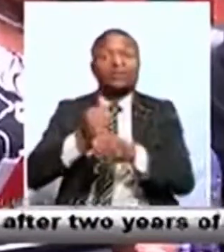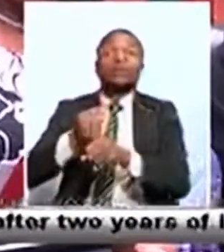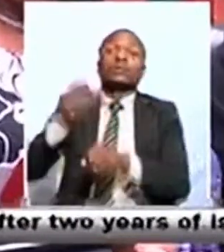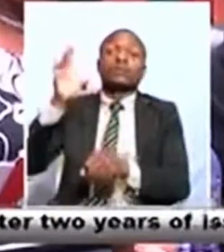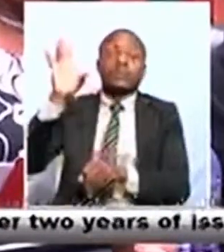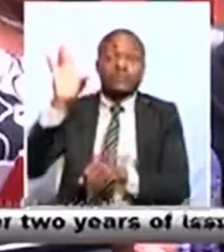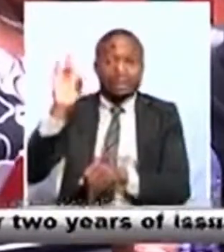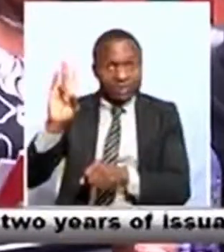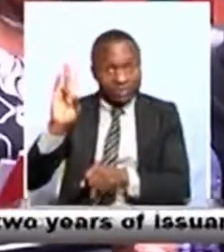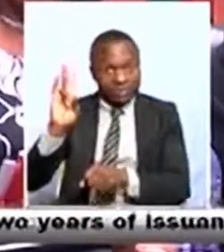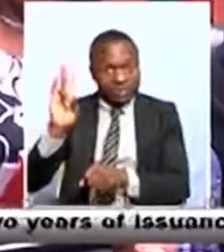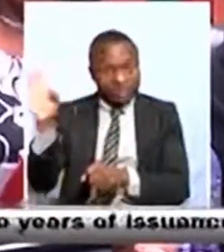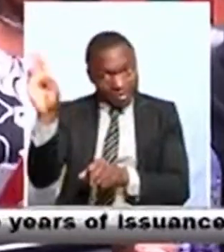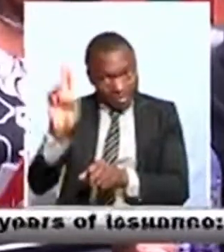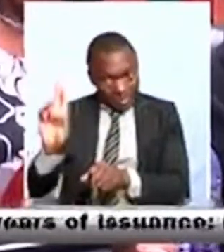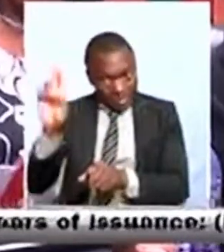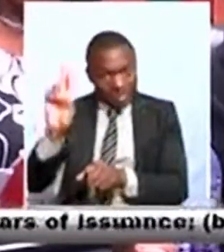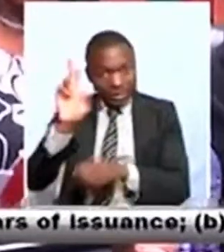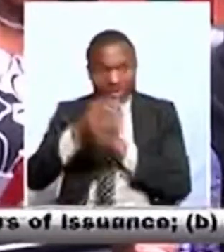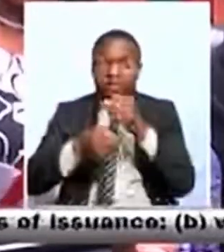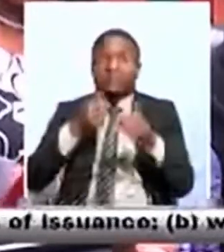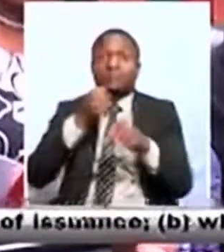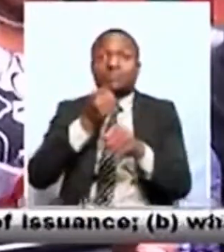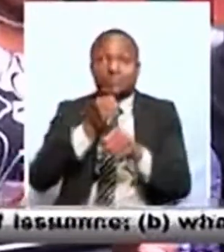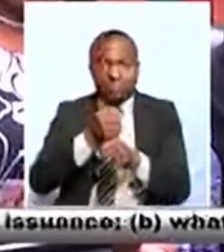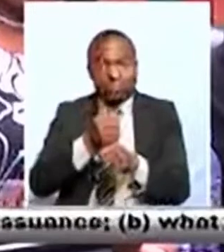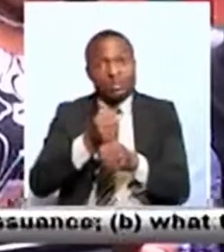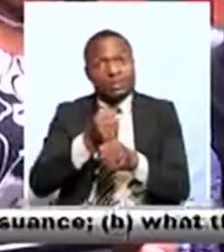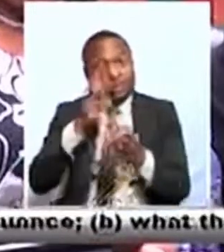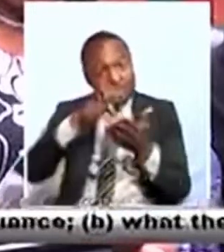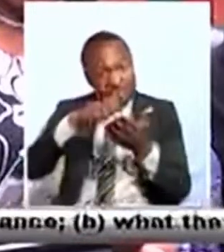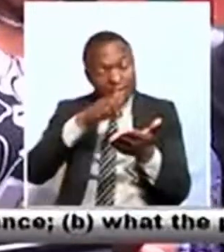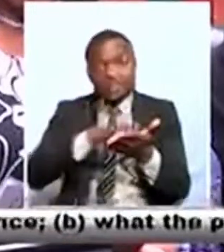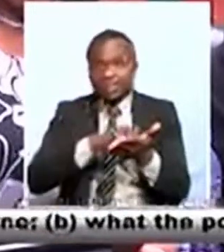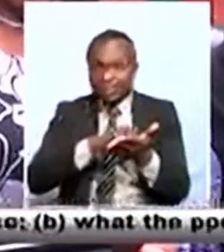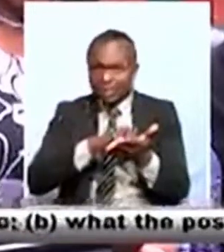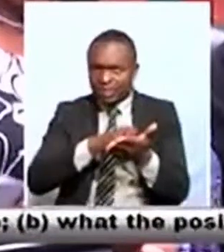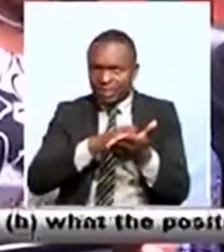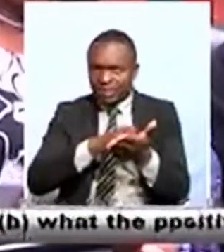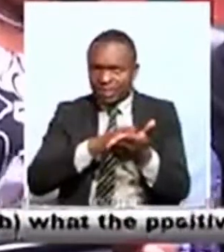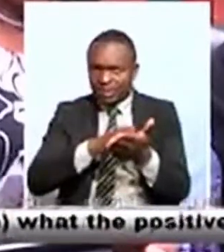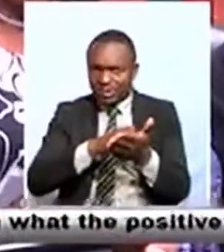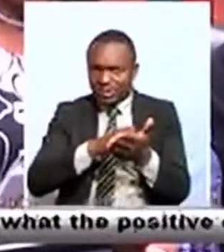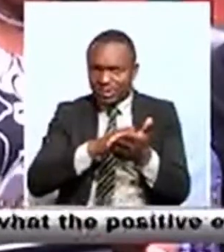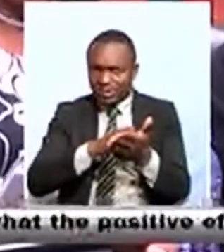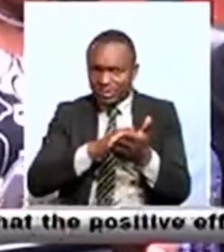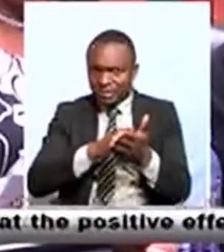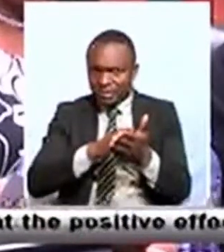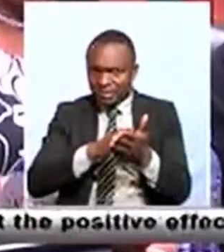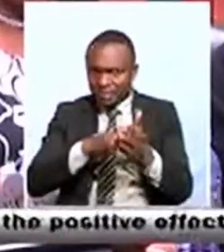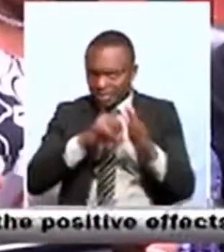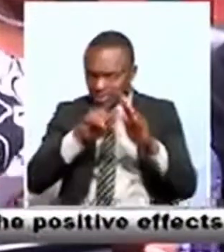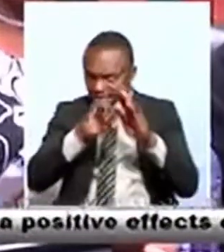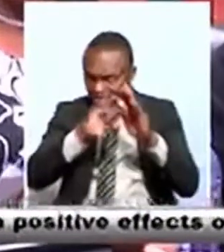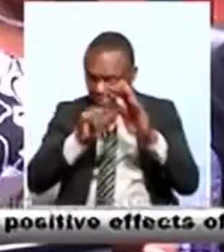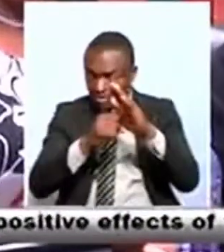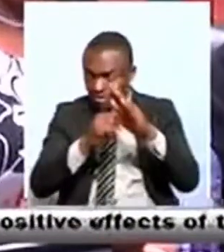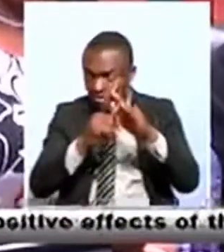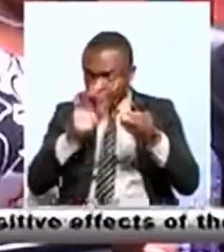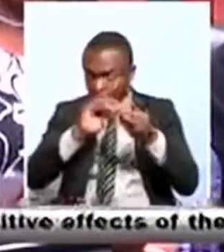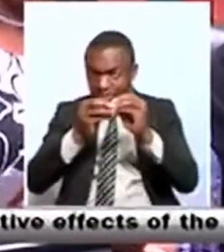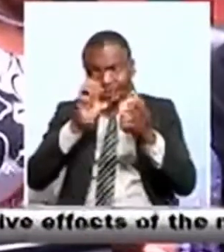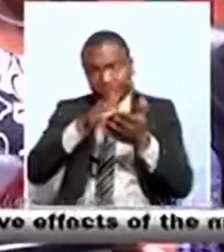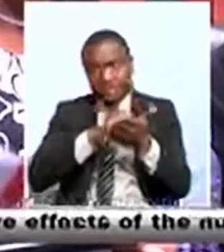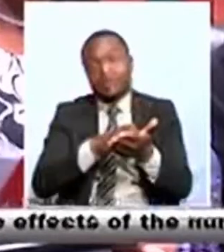used junior secondary school leaving examination or the junior secondary external examination number, whichever of the